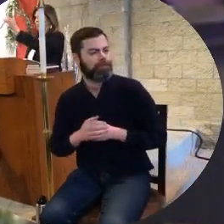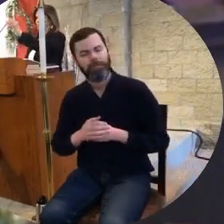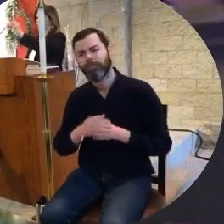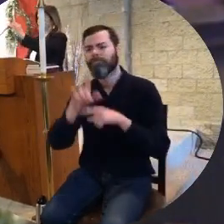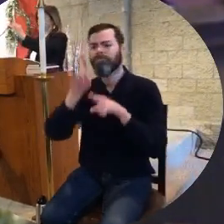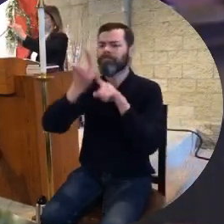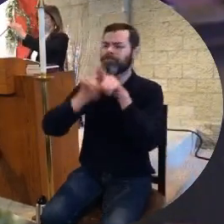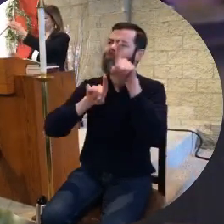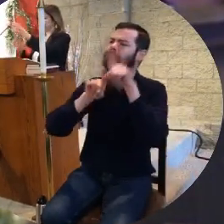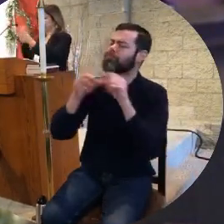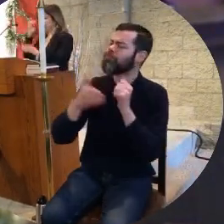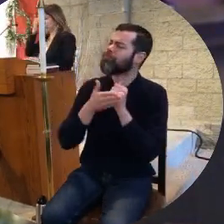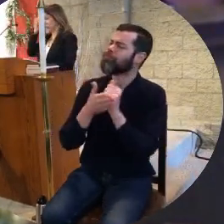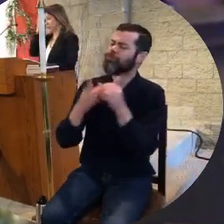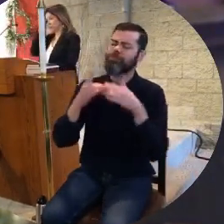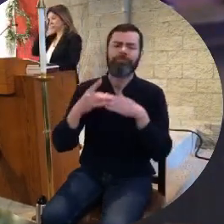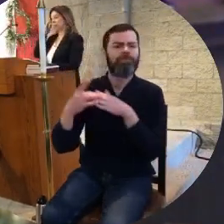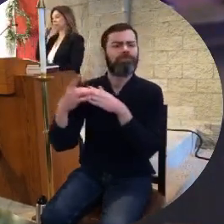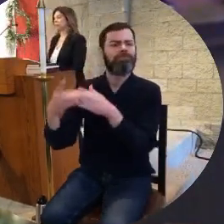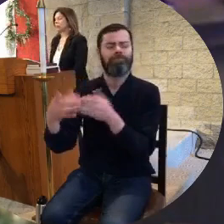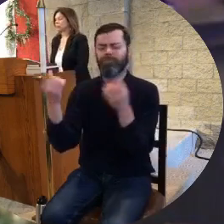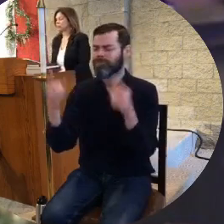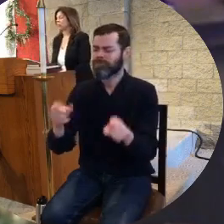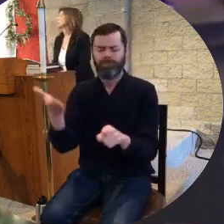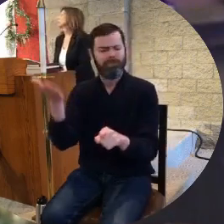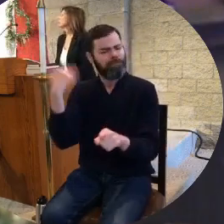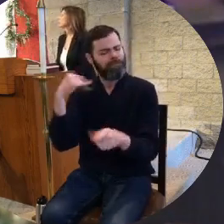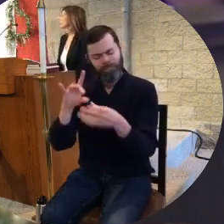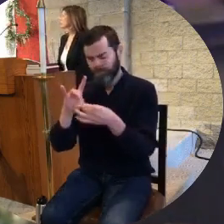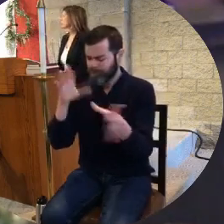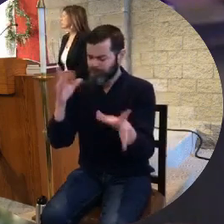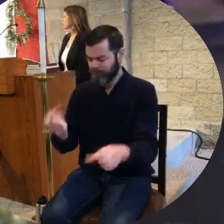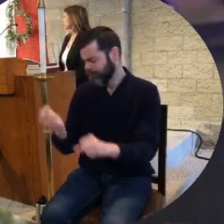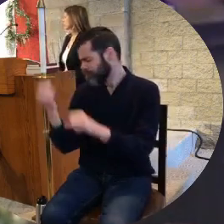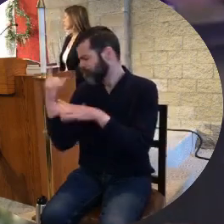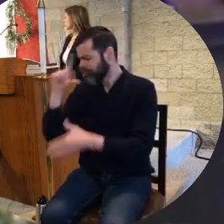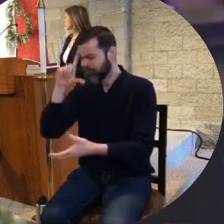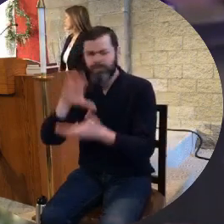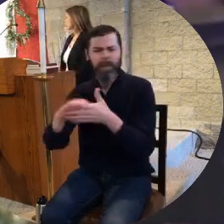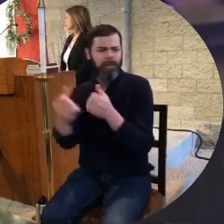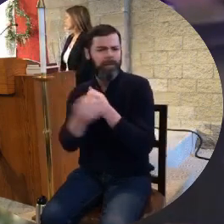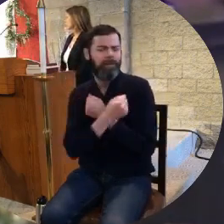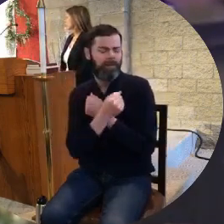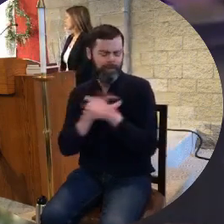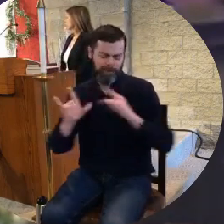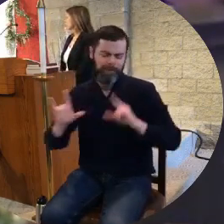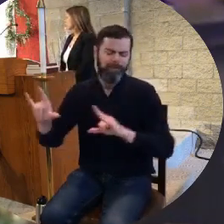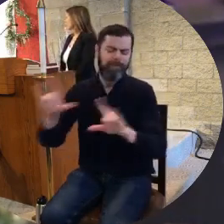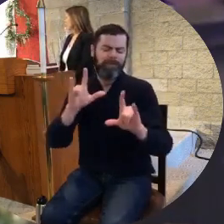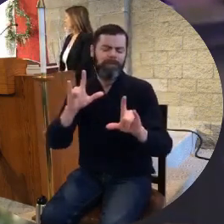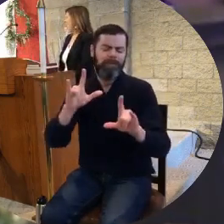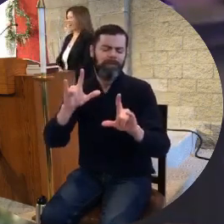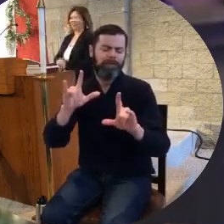Stars have played their part. The past is gone and gone. Have more faith in love. Best is yet.